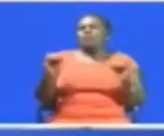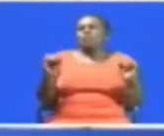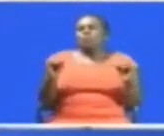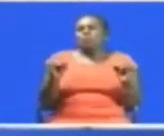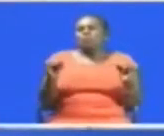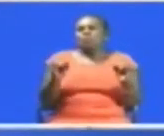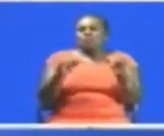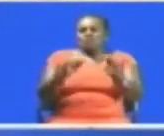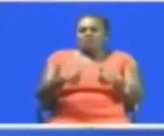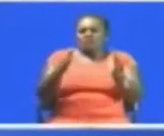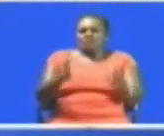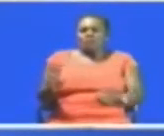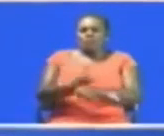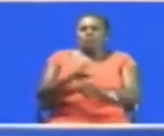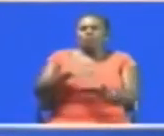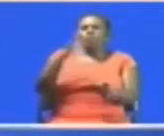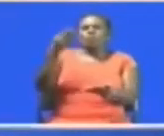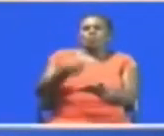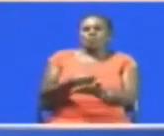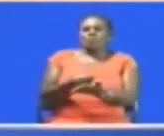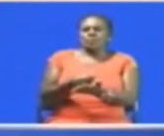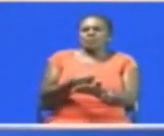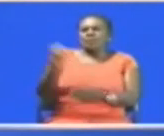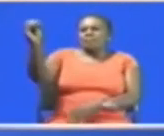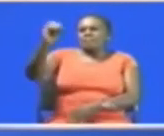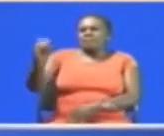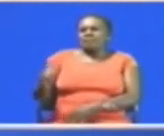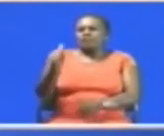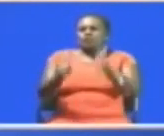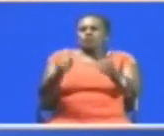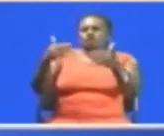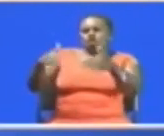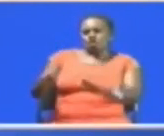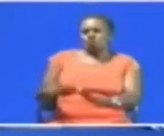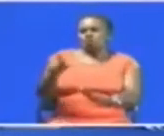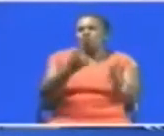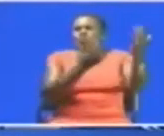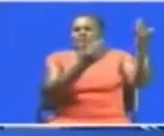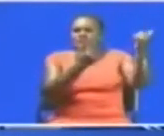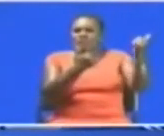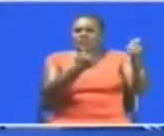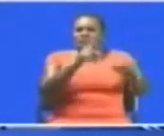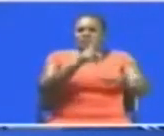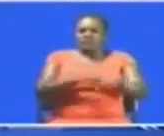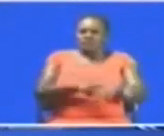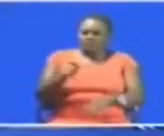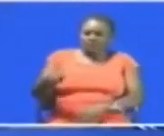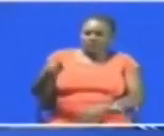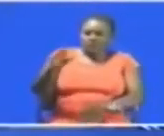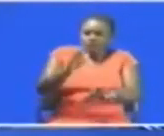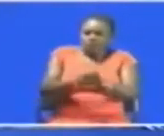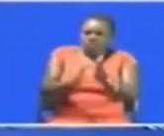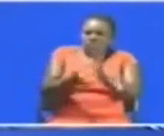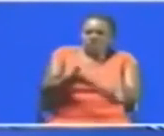fertilizers, as farmers will spend more. About what percentage loss do you anticipate if farmers are going to